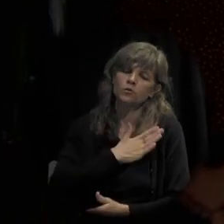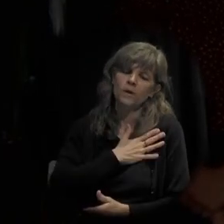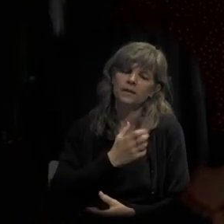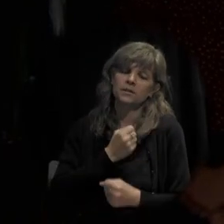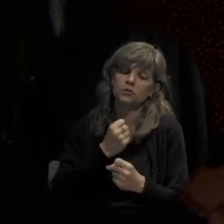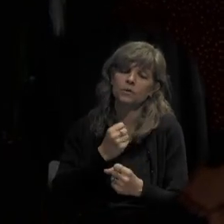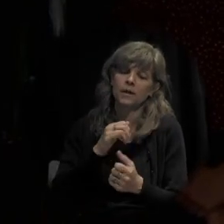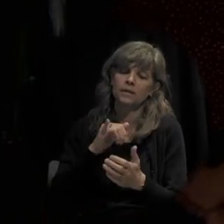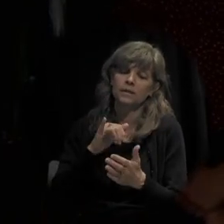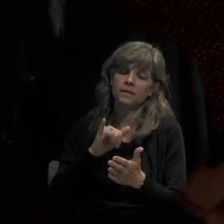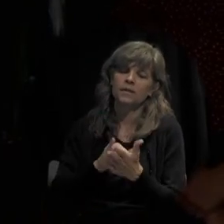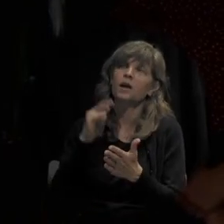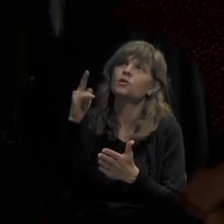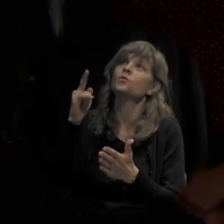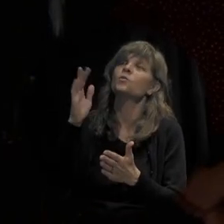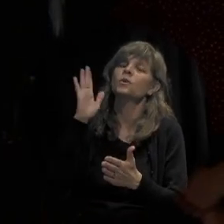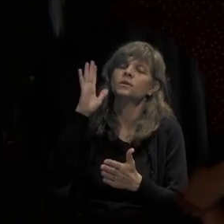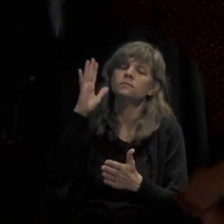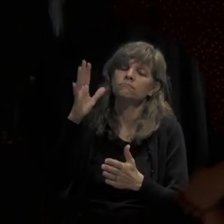ask that You would be honored in it